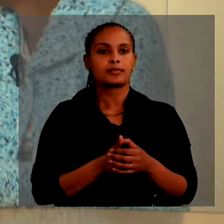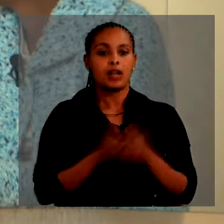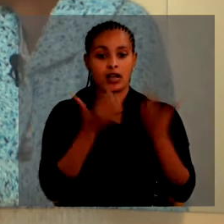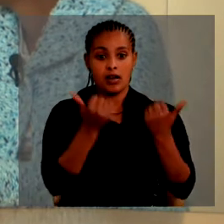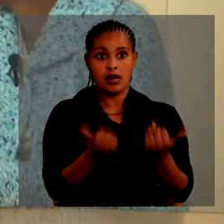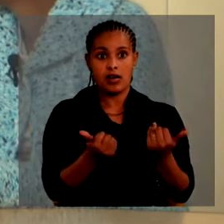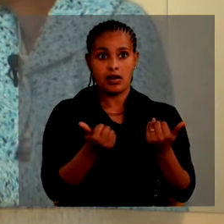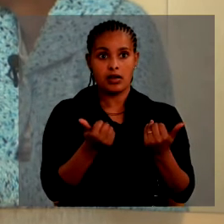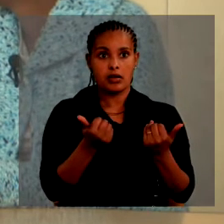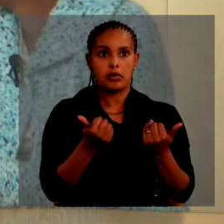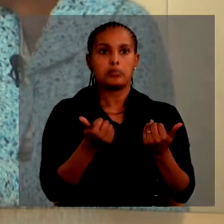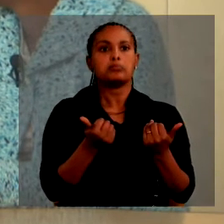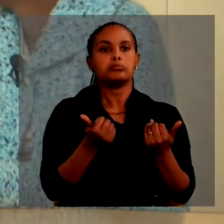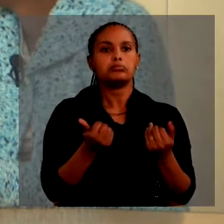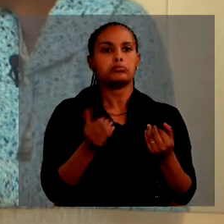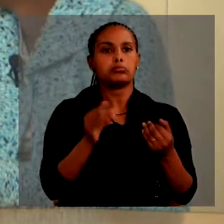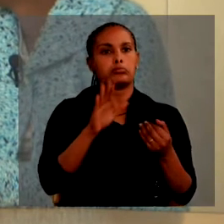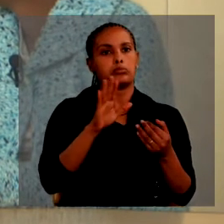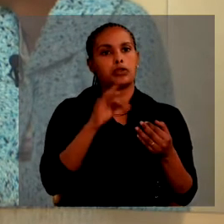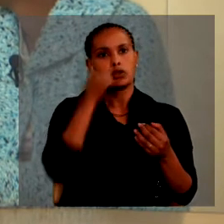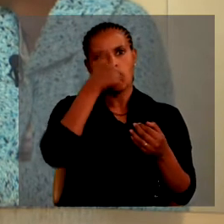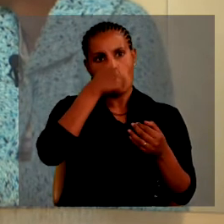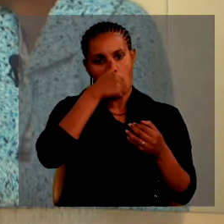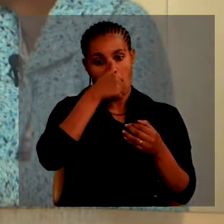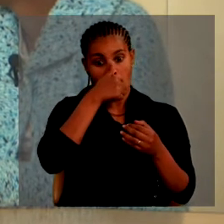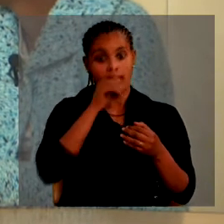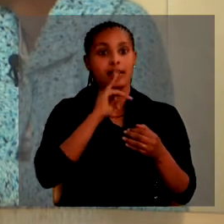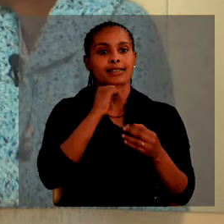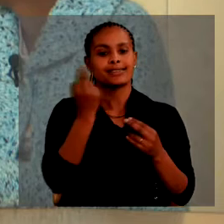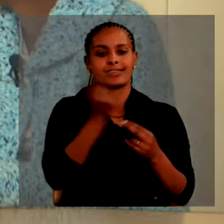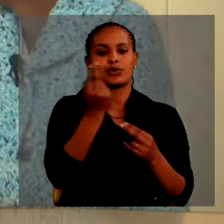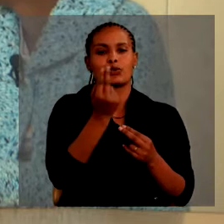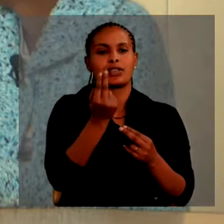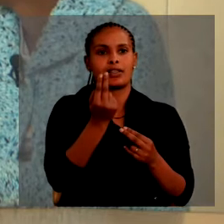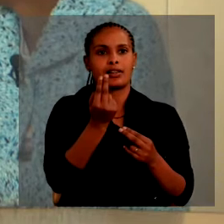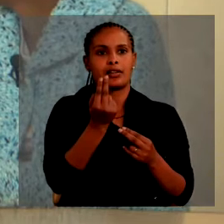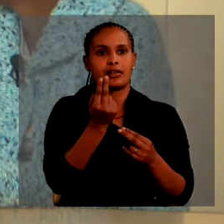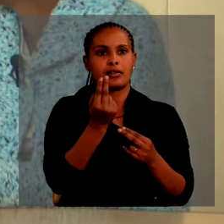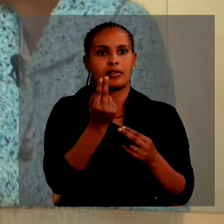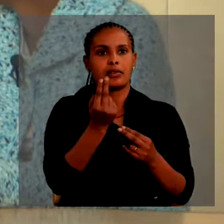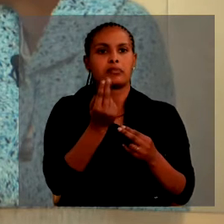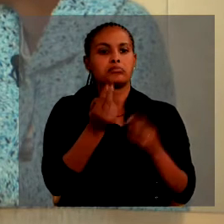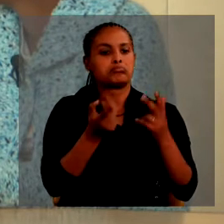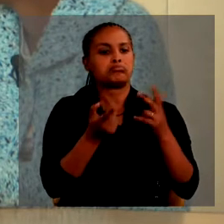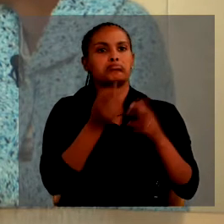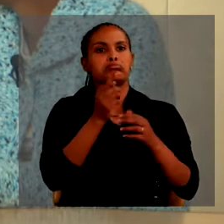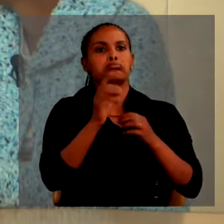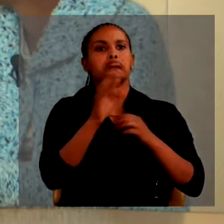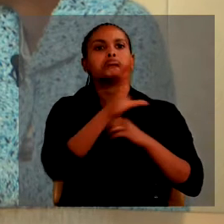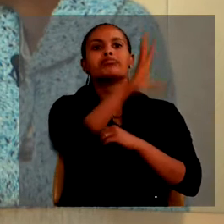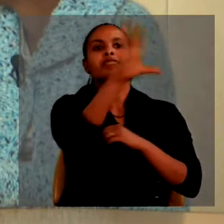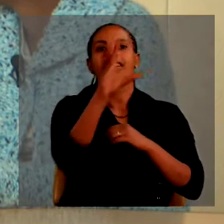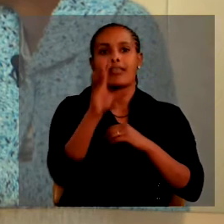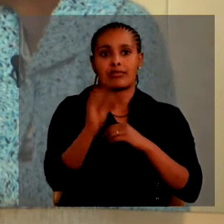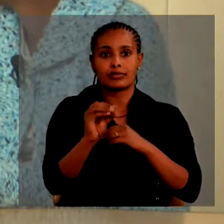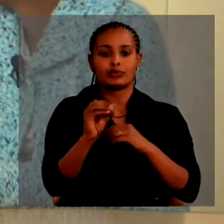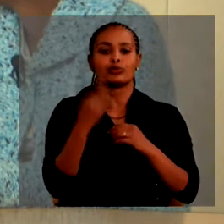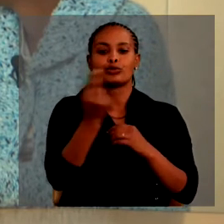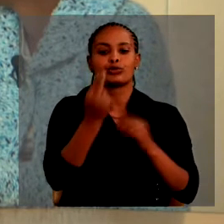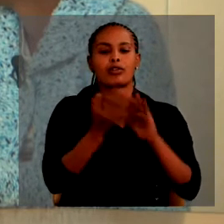Now they have been banned. Ethiopia is still using. Third world countries have been allowed to